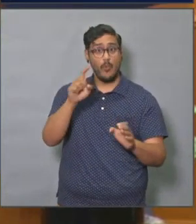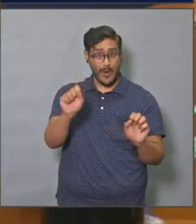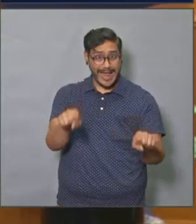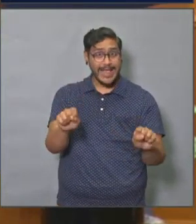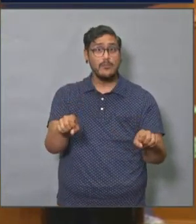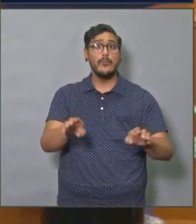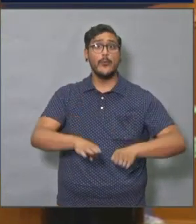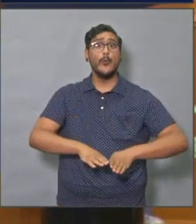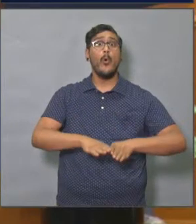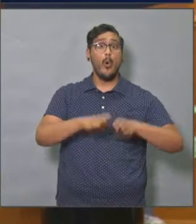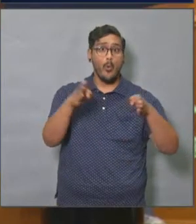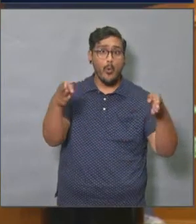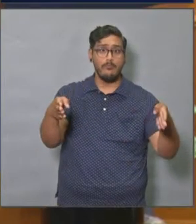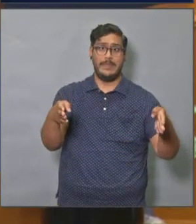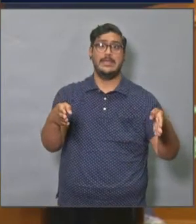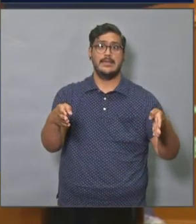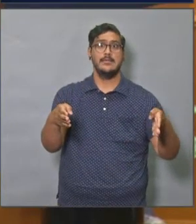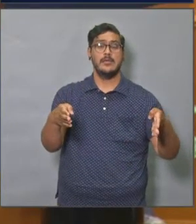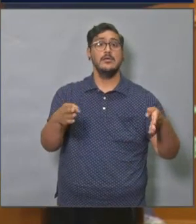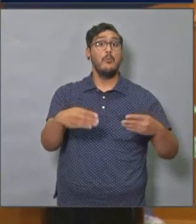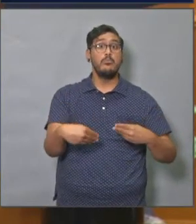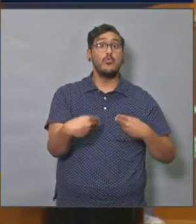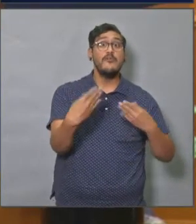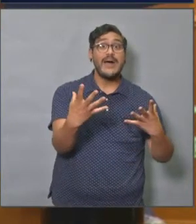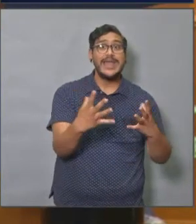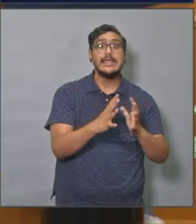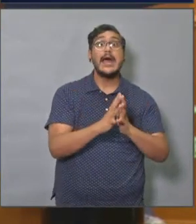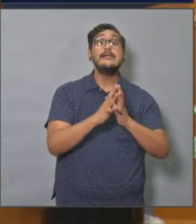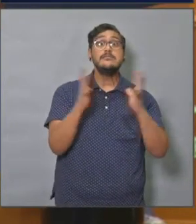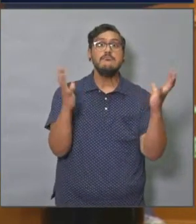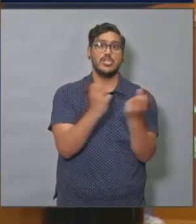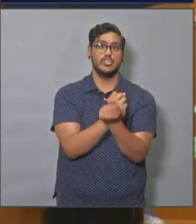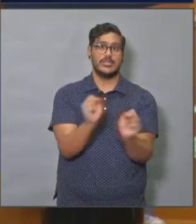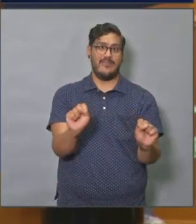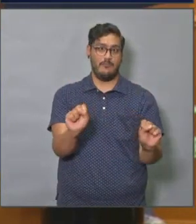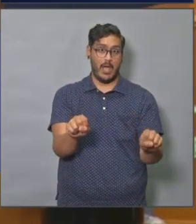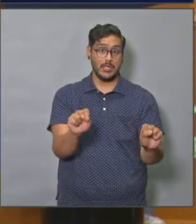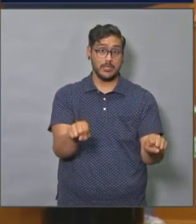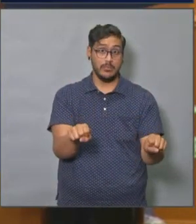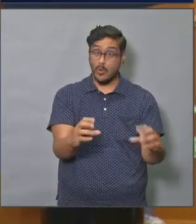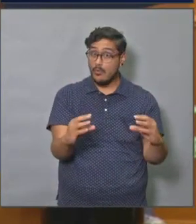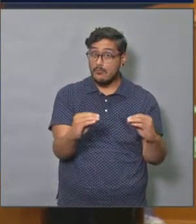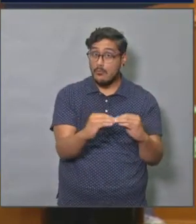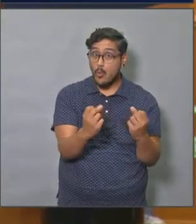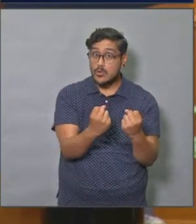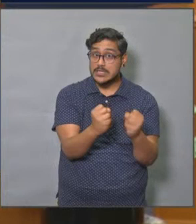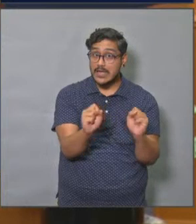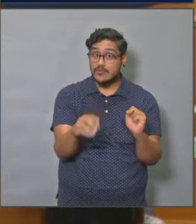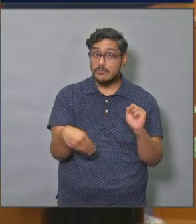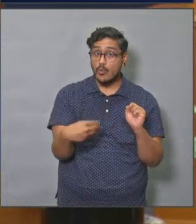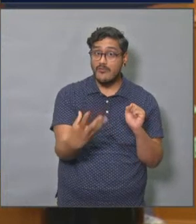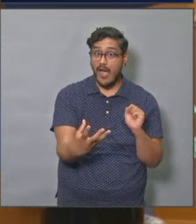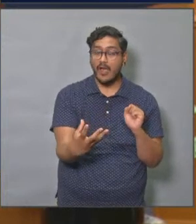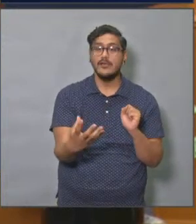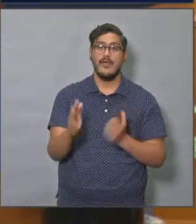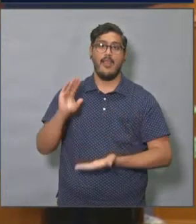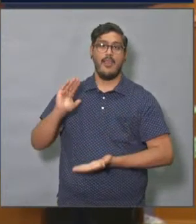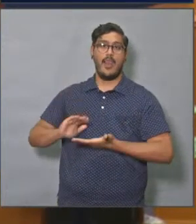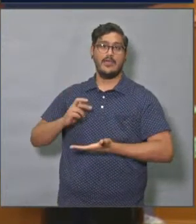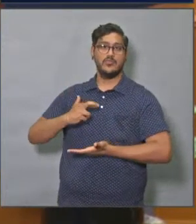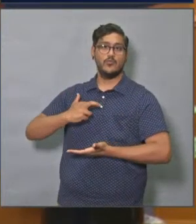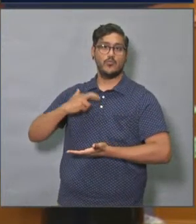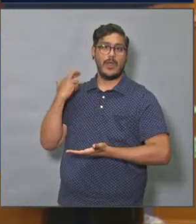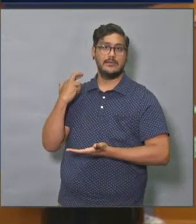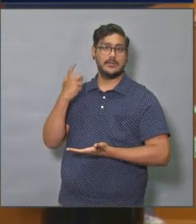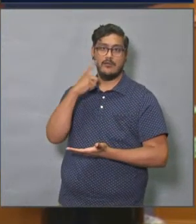reopen, adding as much safety as possible, and the more safety we can add, the less the risk is with